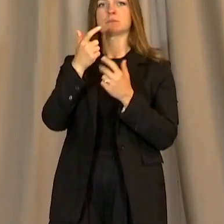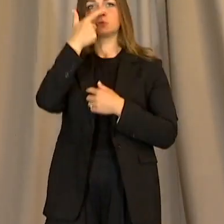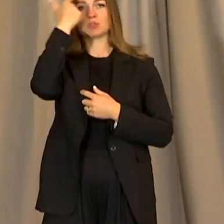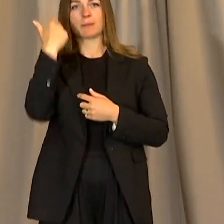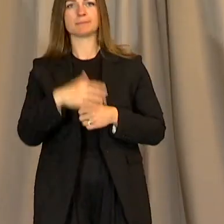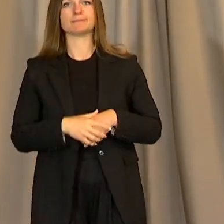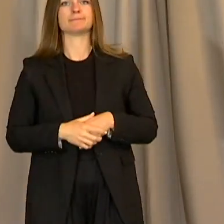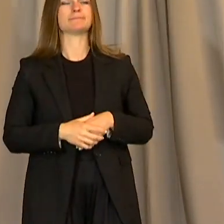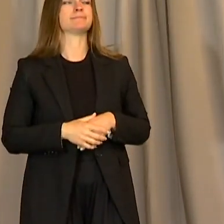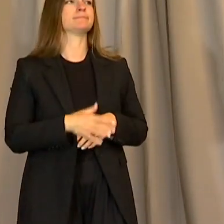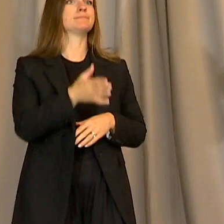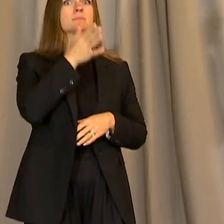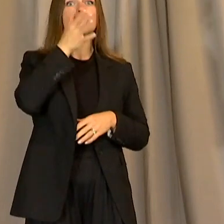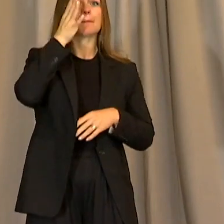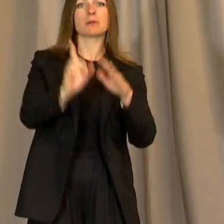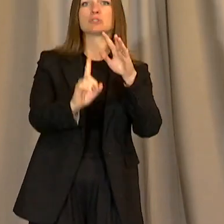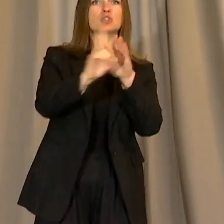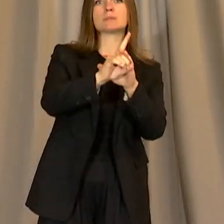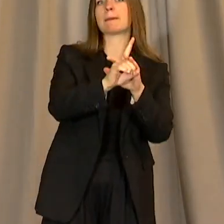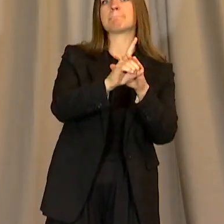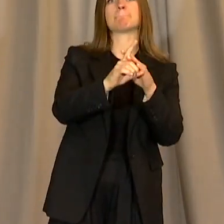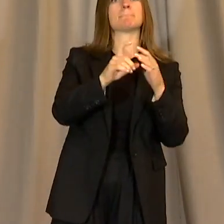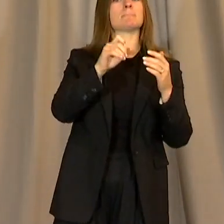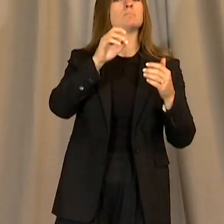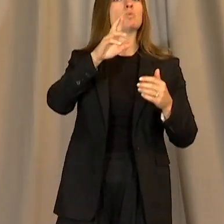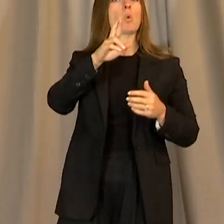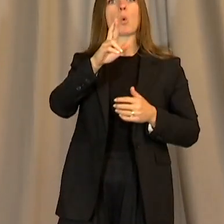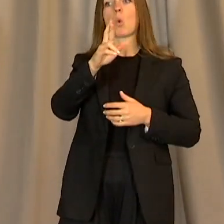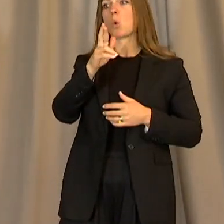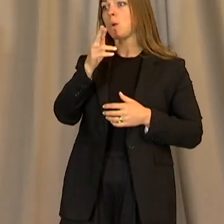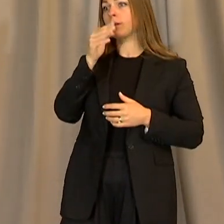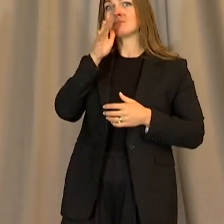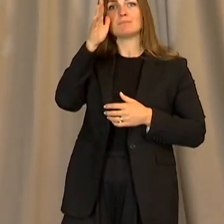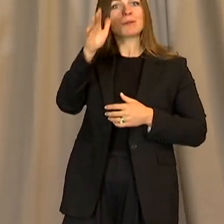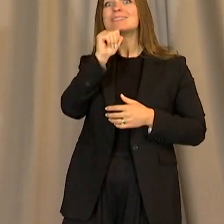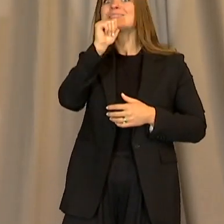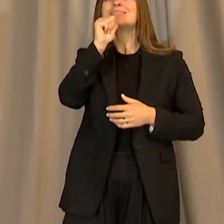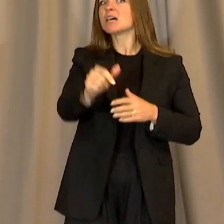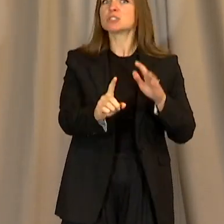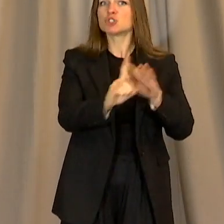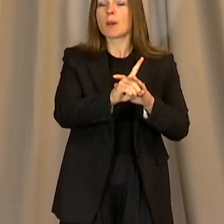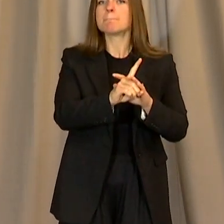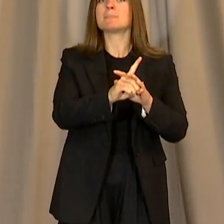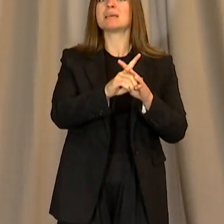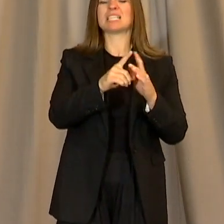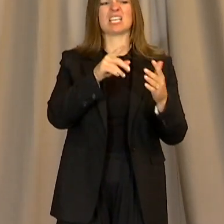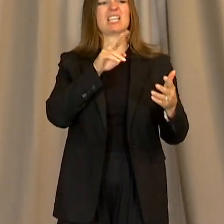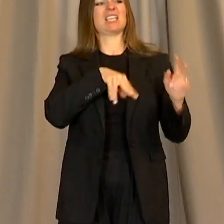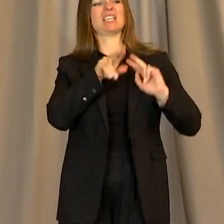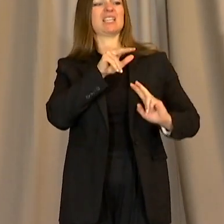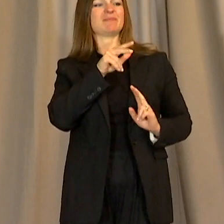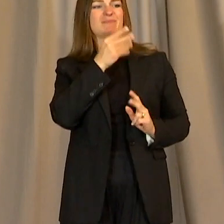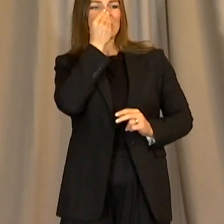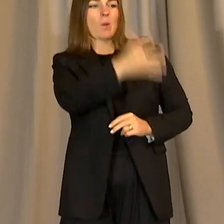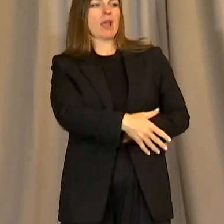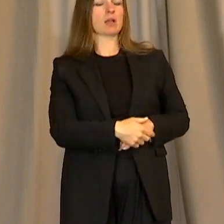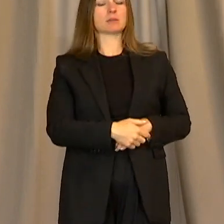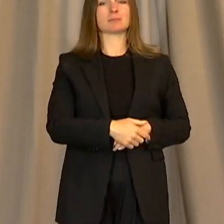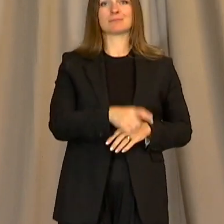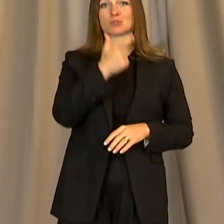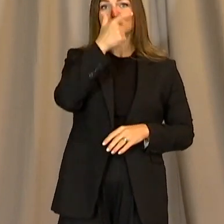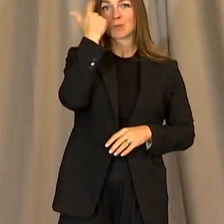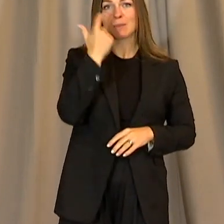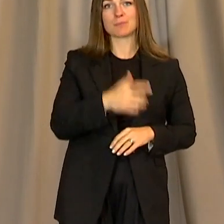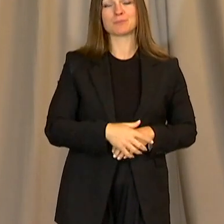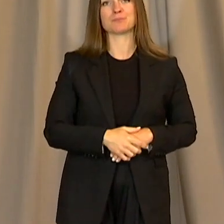come, or they don't show up and you figure out that they just don't care, right? That's a trauma. All of these things are